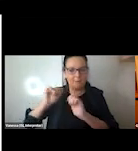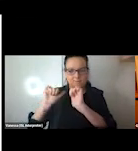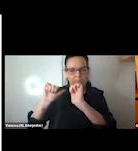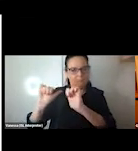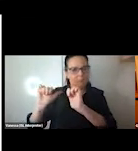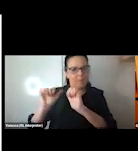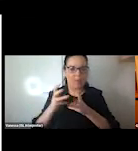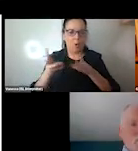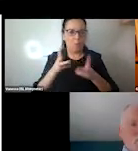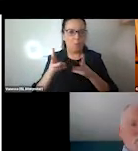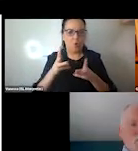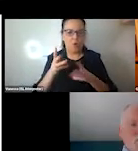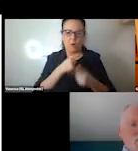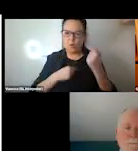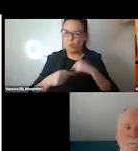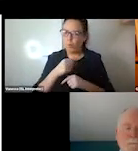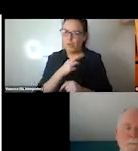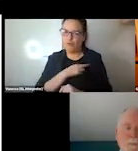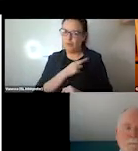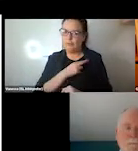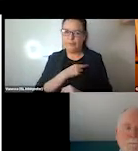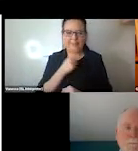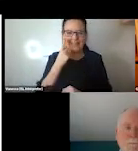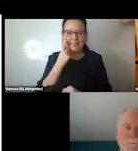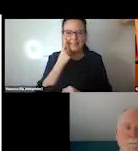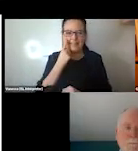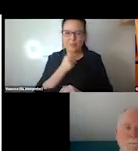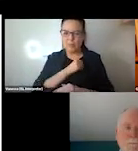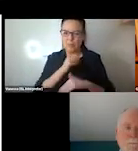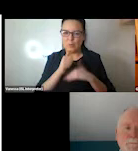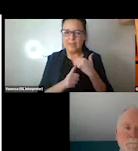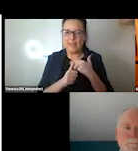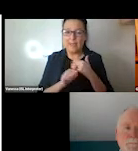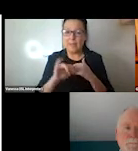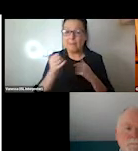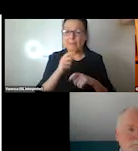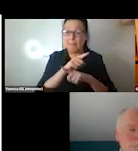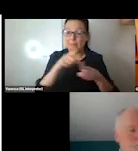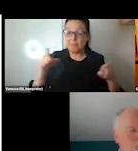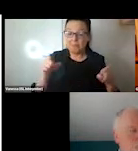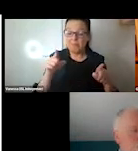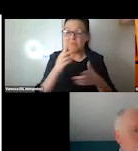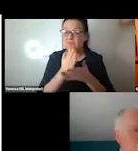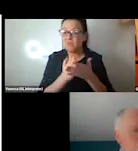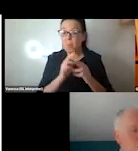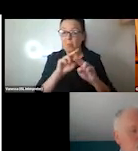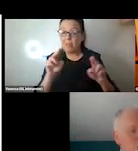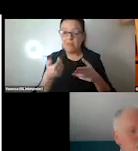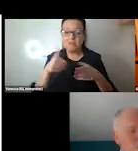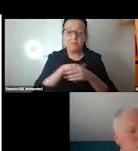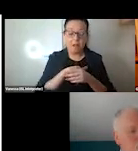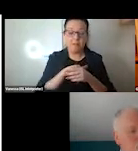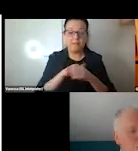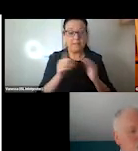seeing today. And for those of you who are not as closely involved in standards,